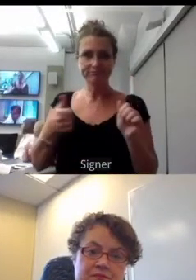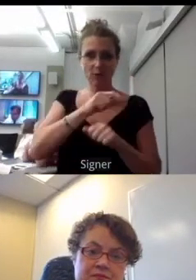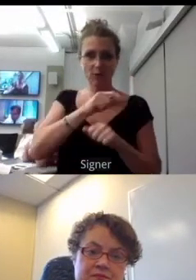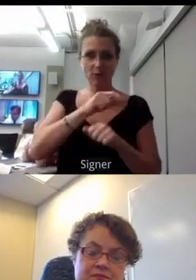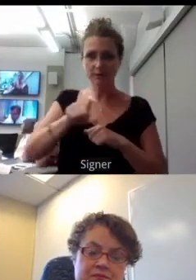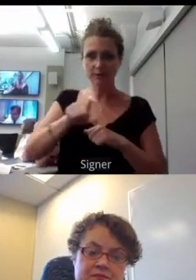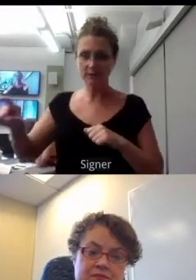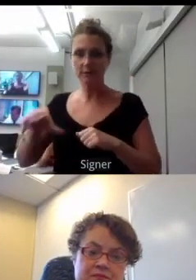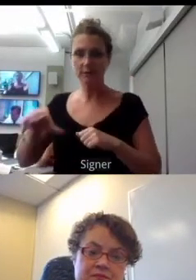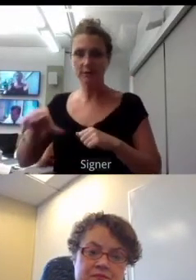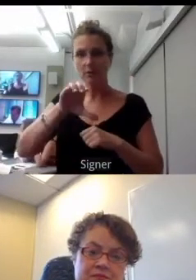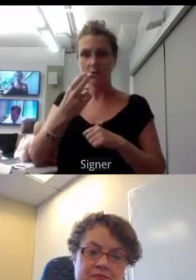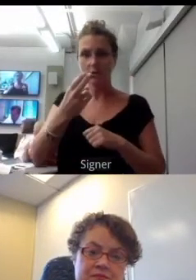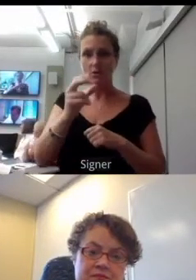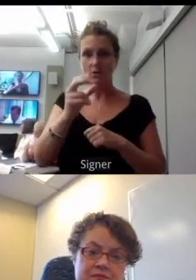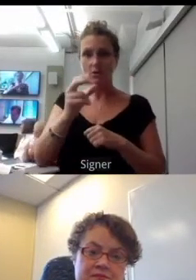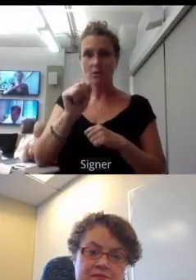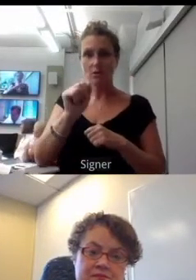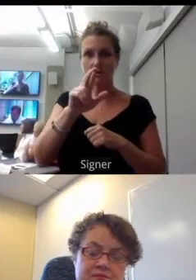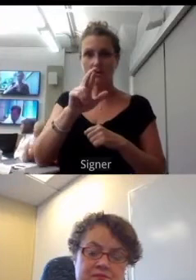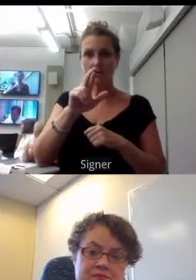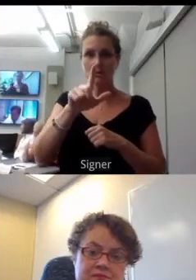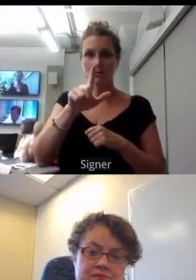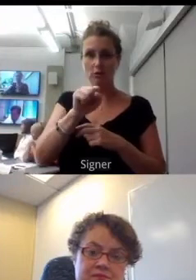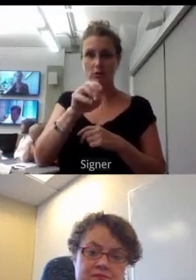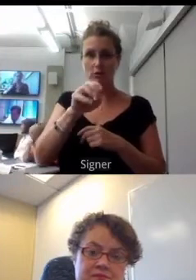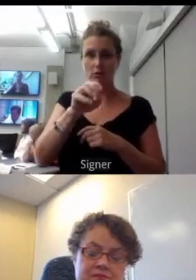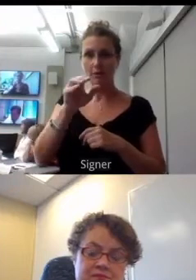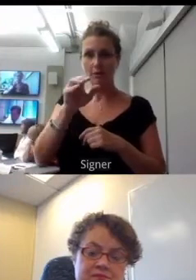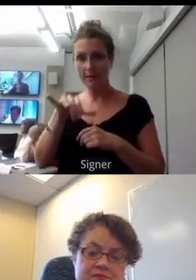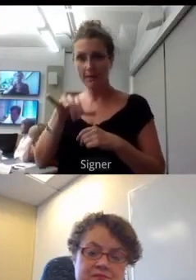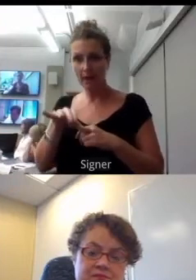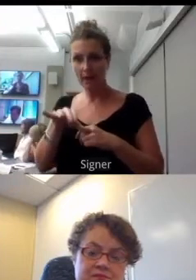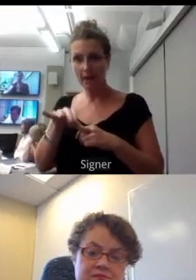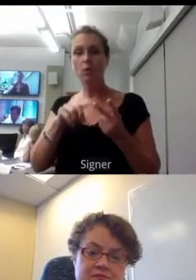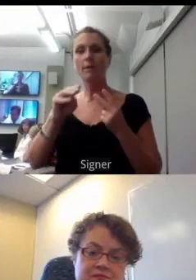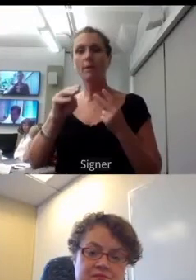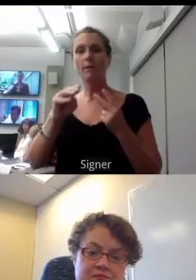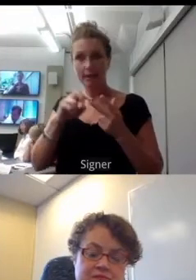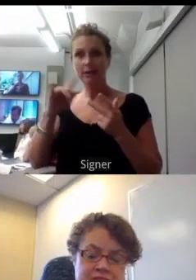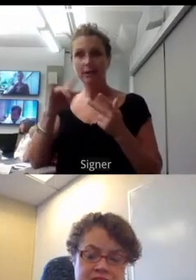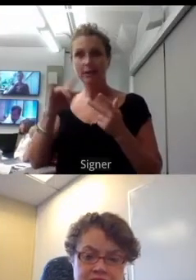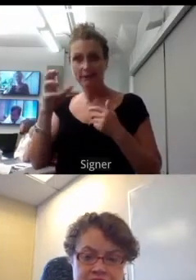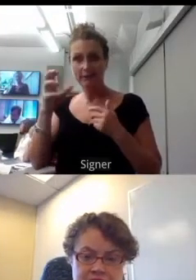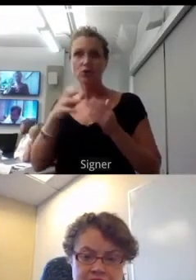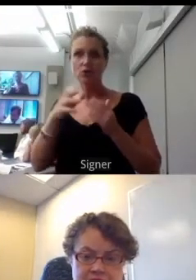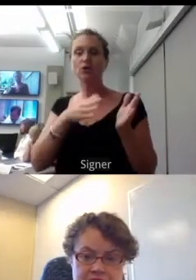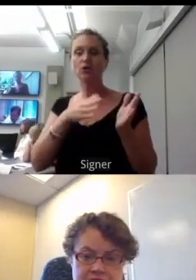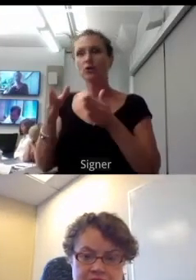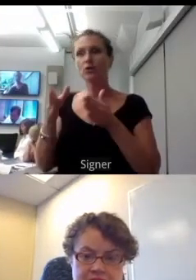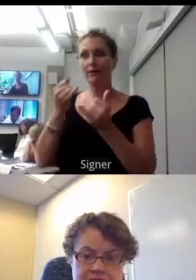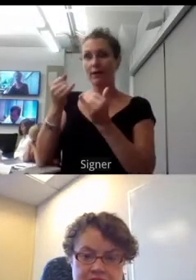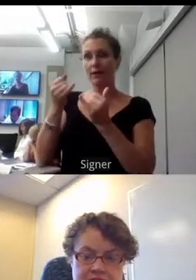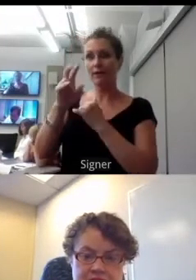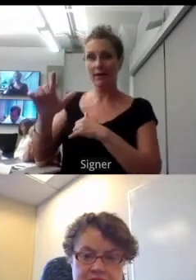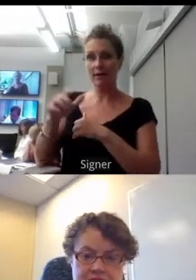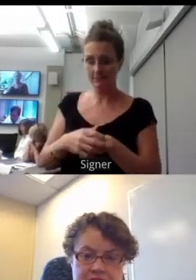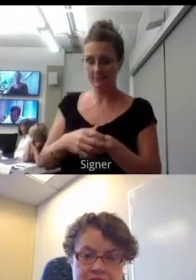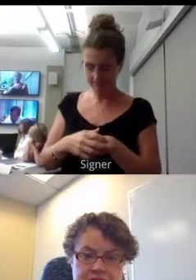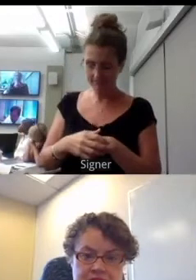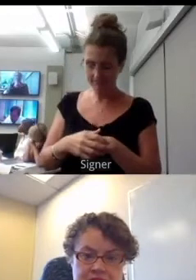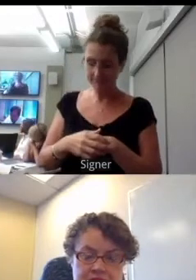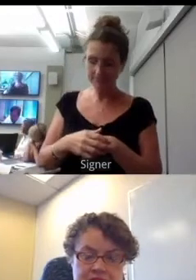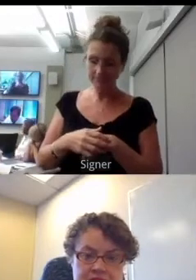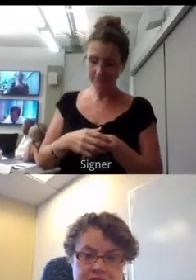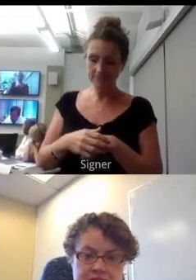then Marie, then Jennifer, and then finally Val. One idea to address one of the concerns